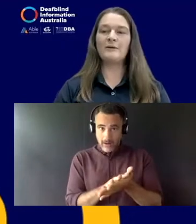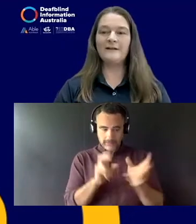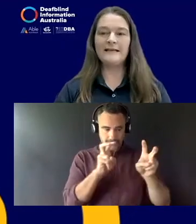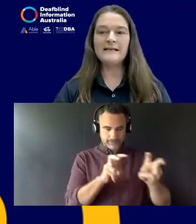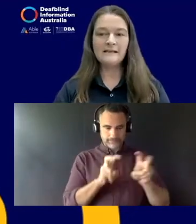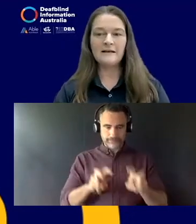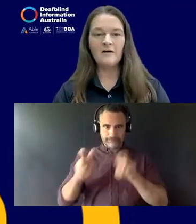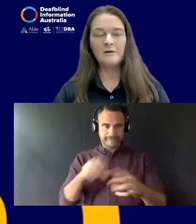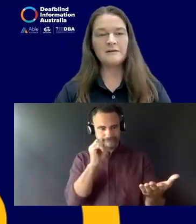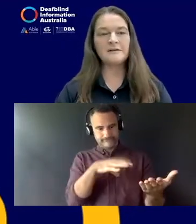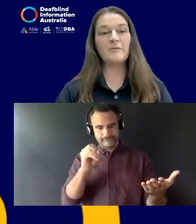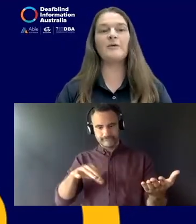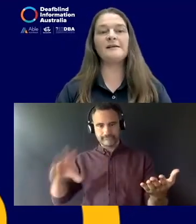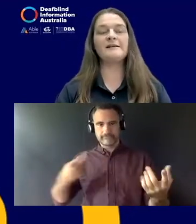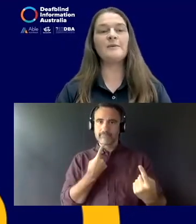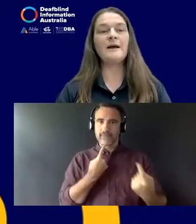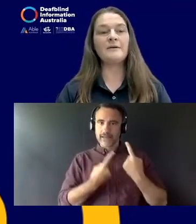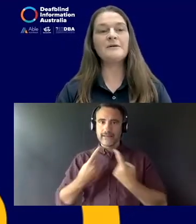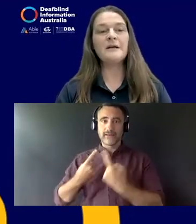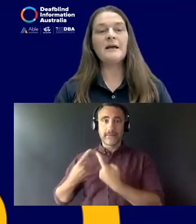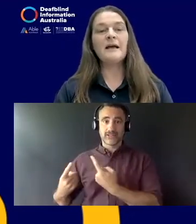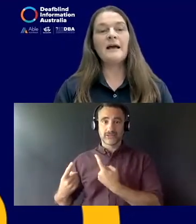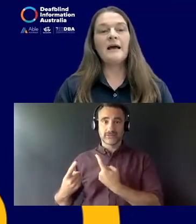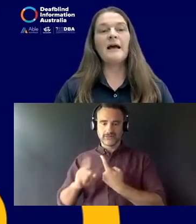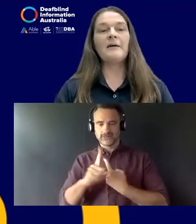the filling in, or to support this as well,